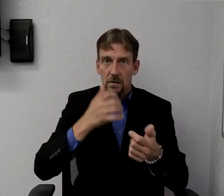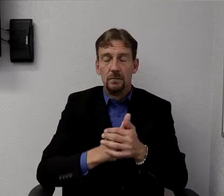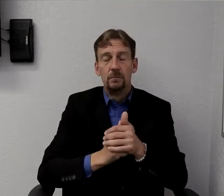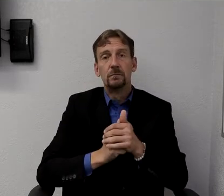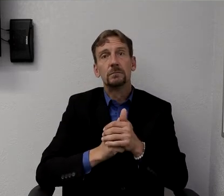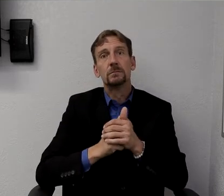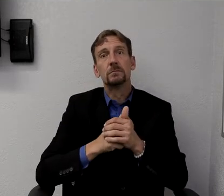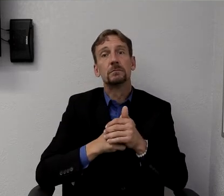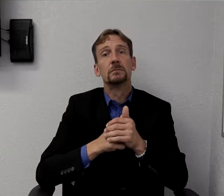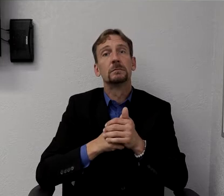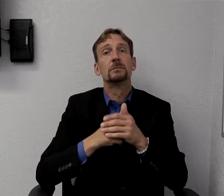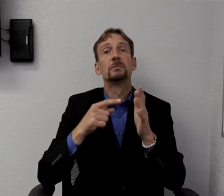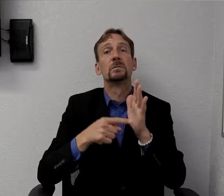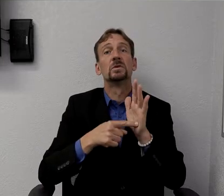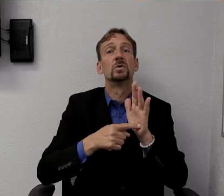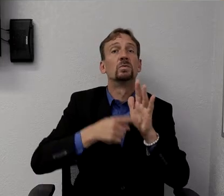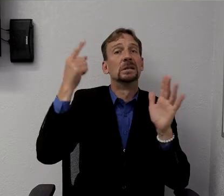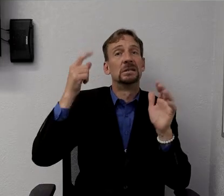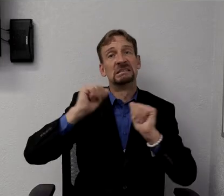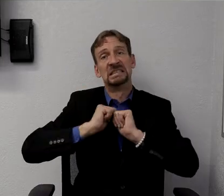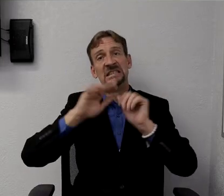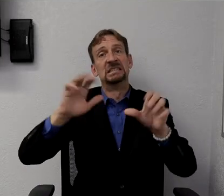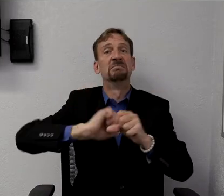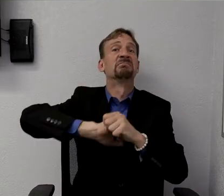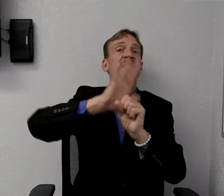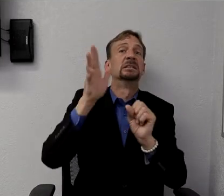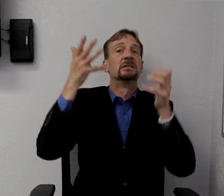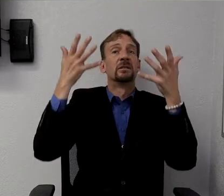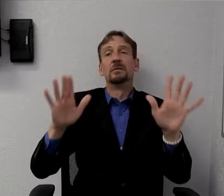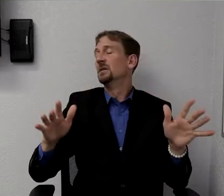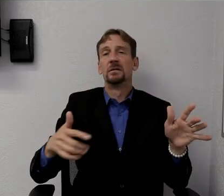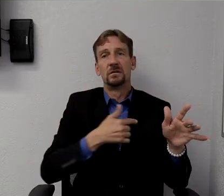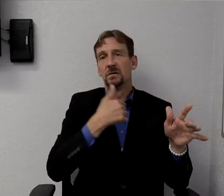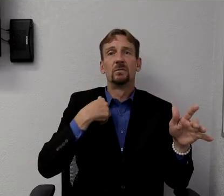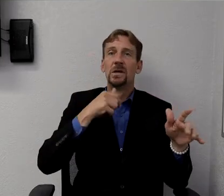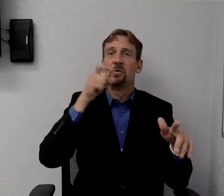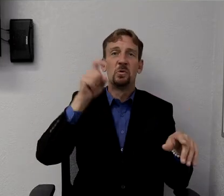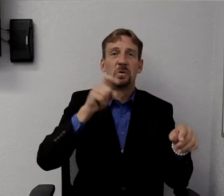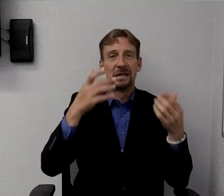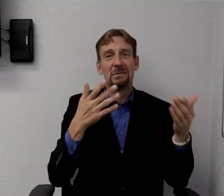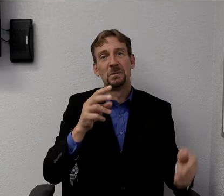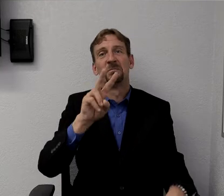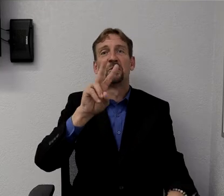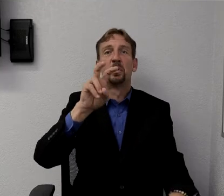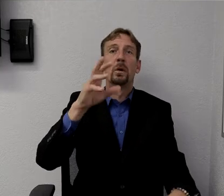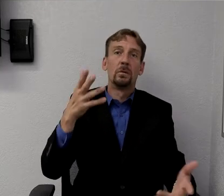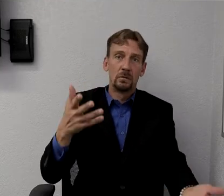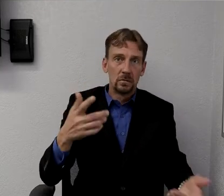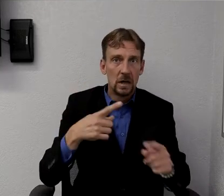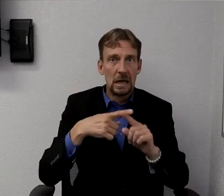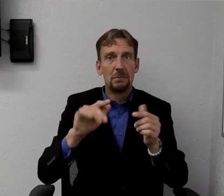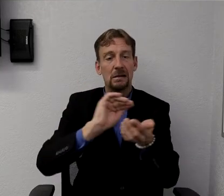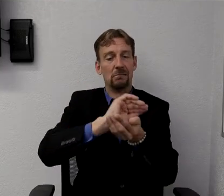pandemic is over, we would never need, a couple hundred ventilators. The supply we have right now is quite